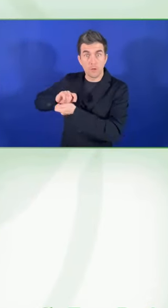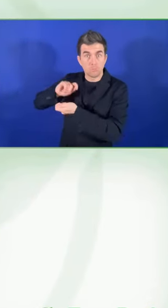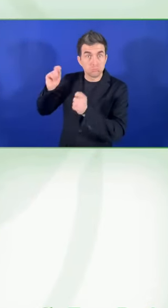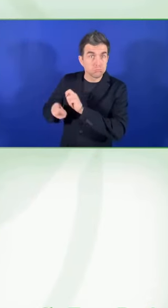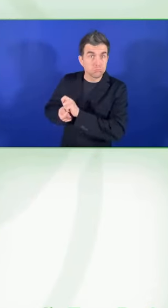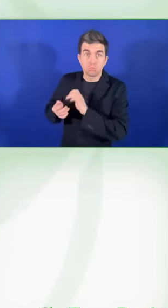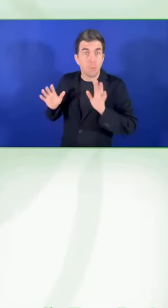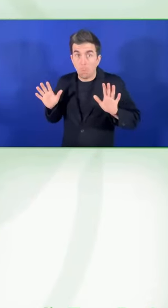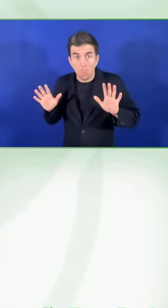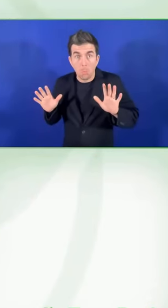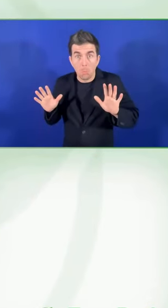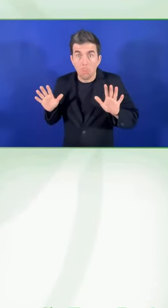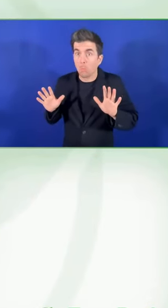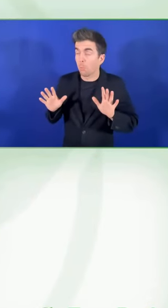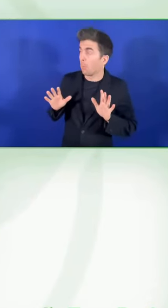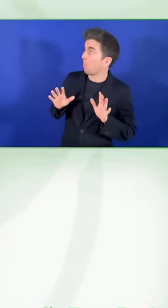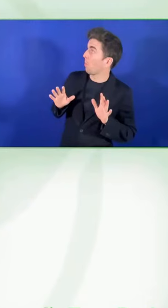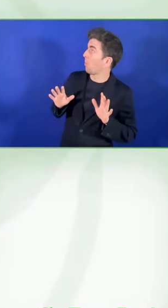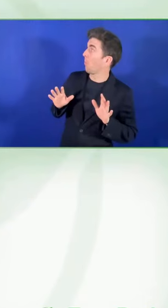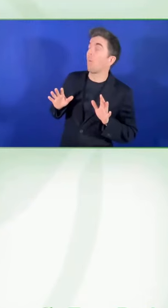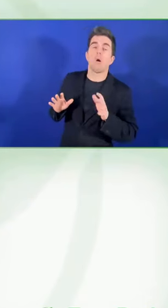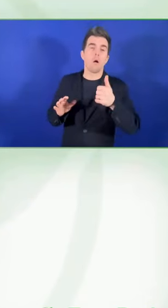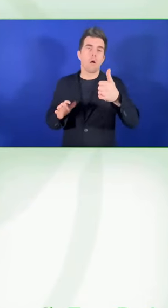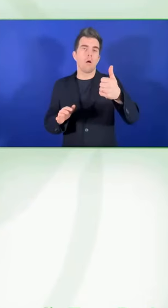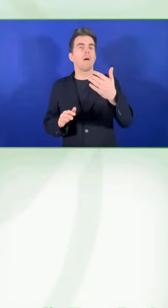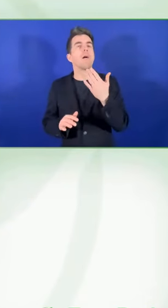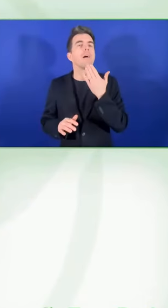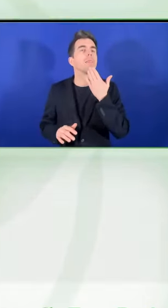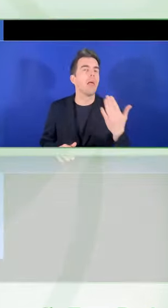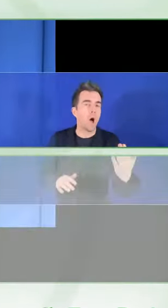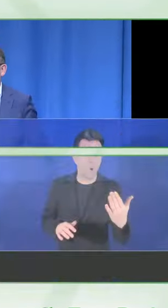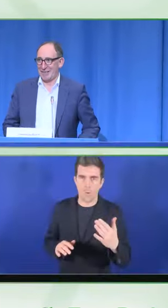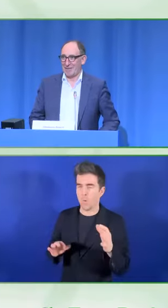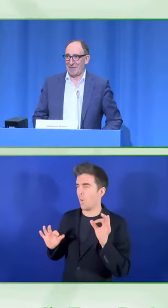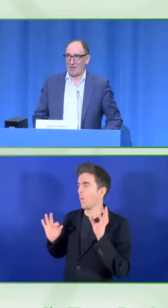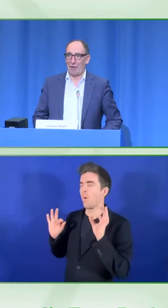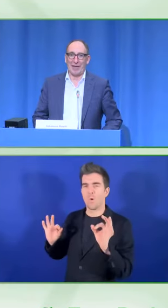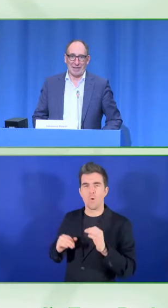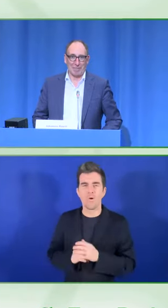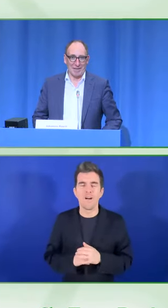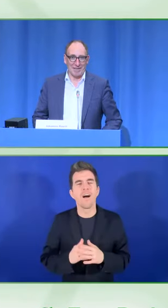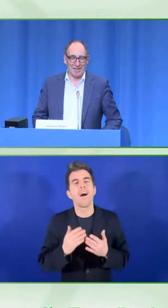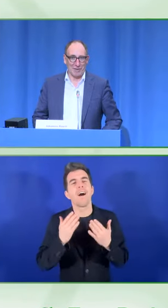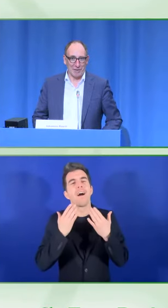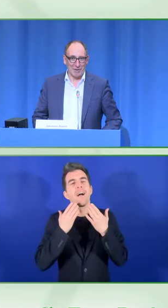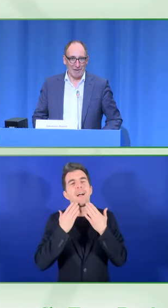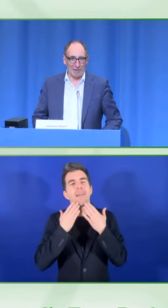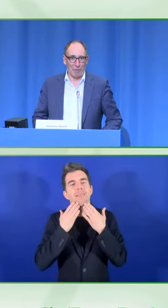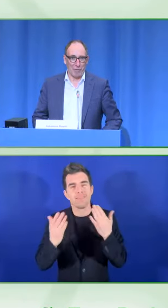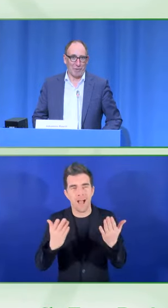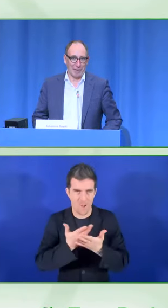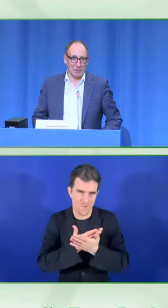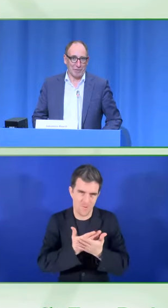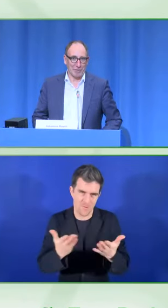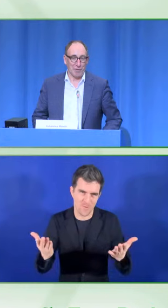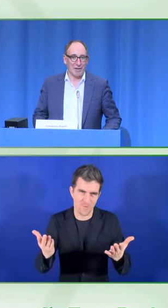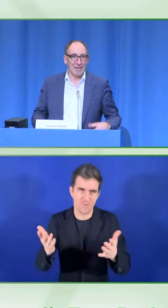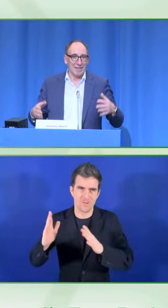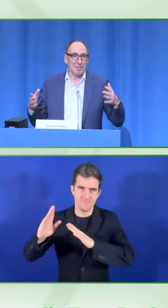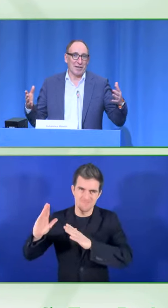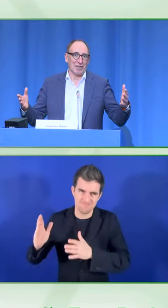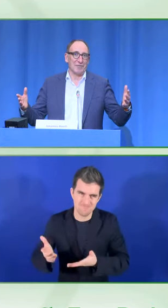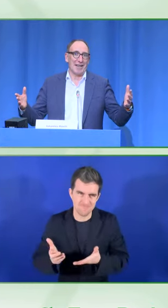Western part of Austria, Vorarlberg. It's a beautiful place, but all the other places in Austria are also very